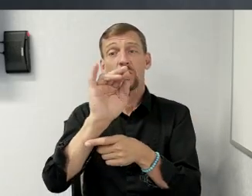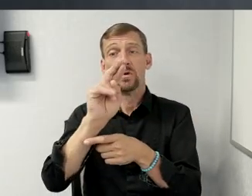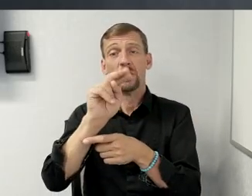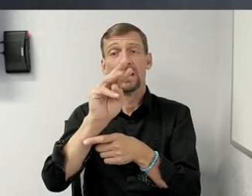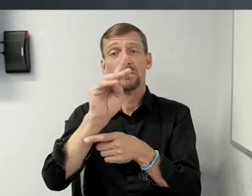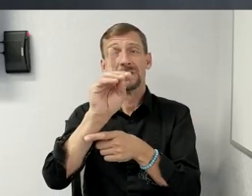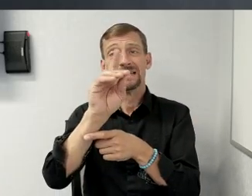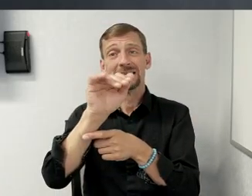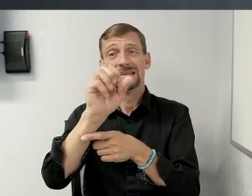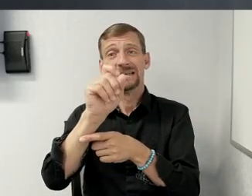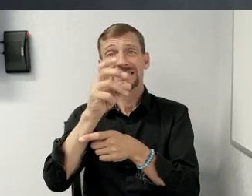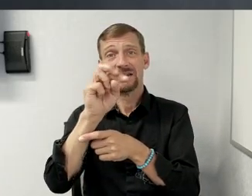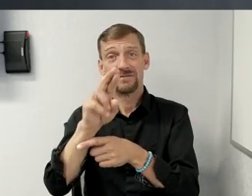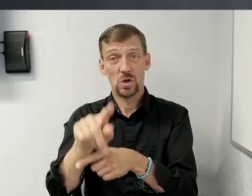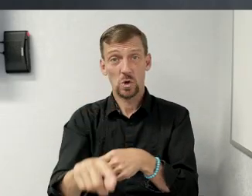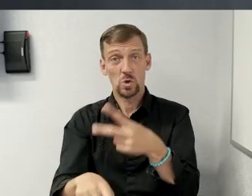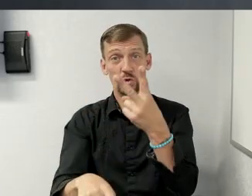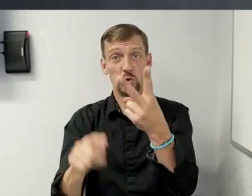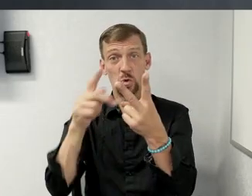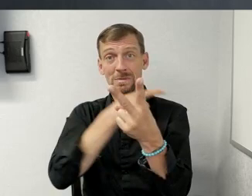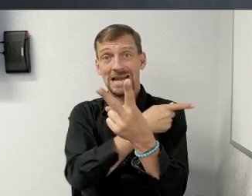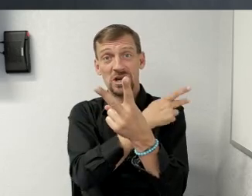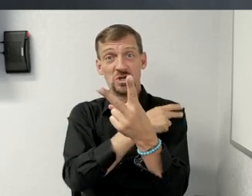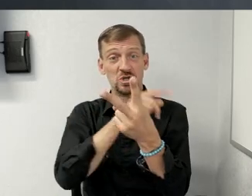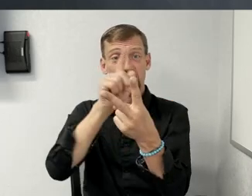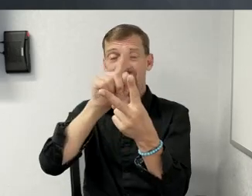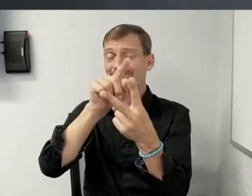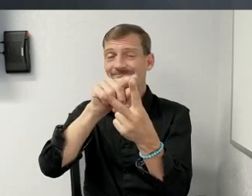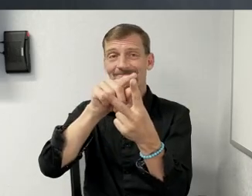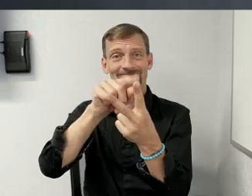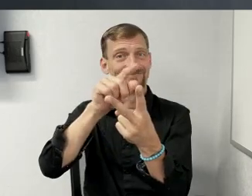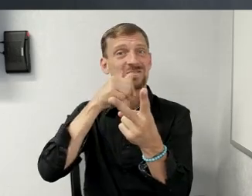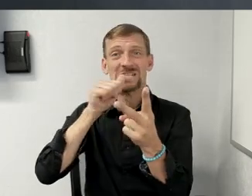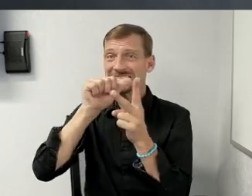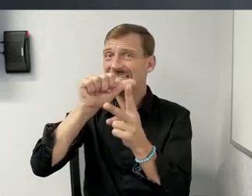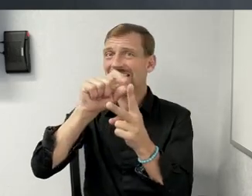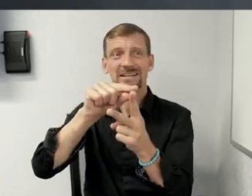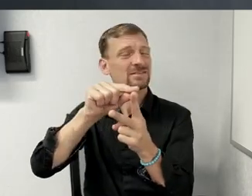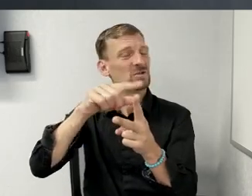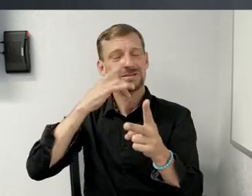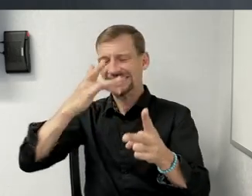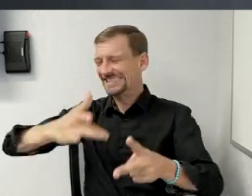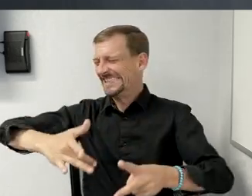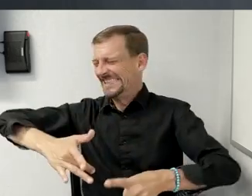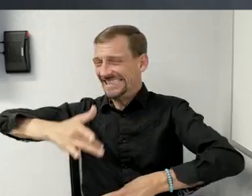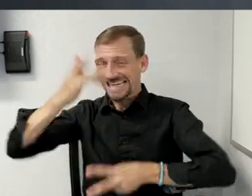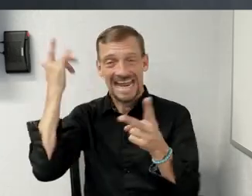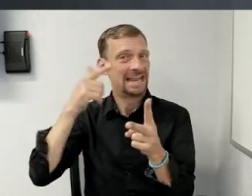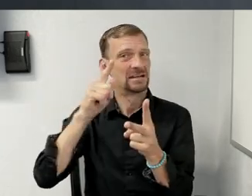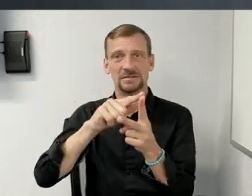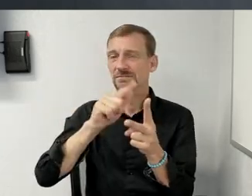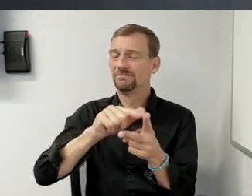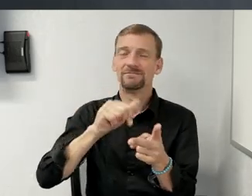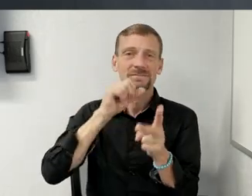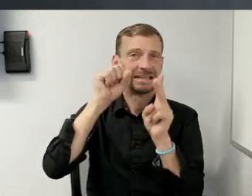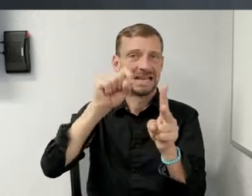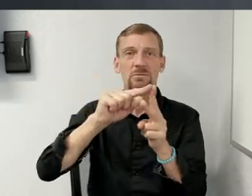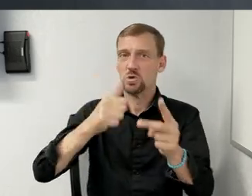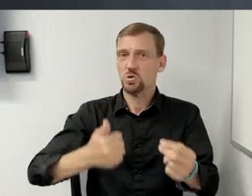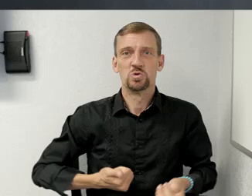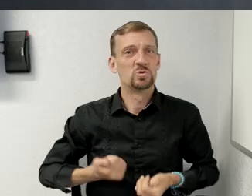of our patients. The first patient, unfortunately, did not survive, was just too far along in the disease